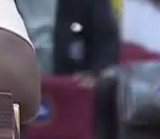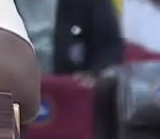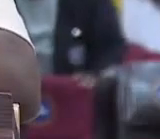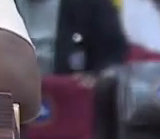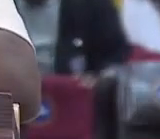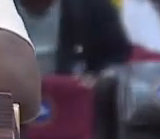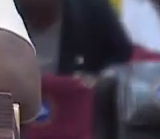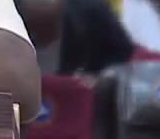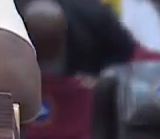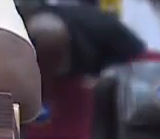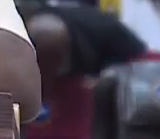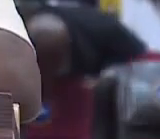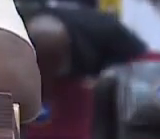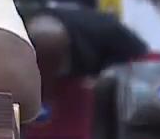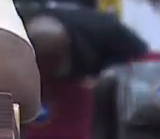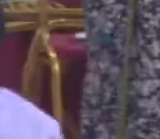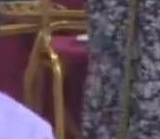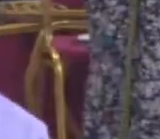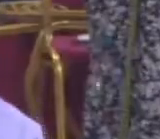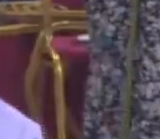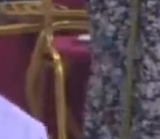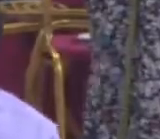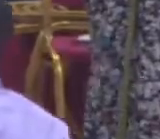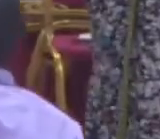Go ahead, talk to the Almighty God.